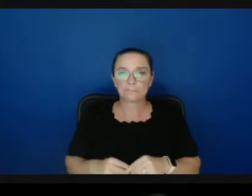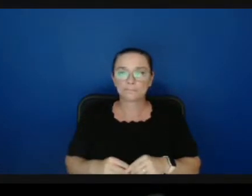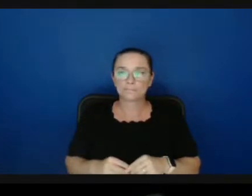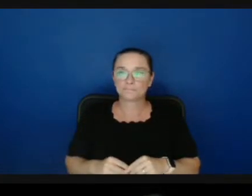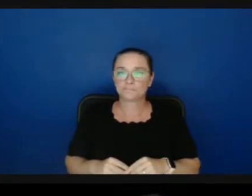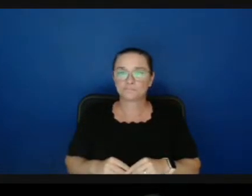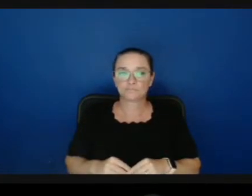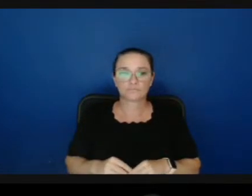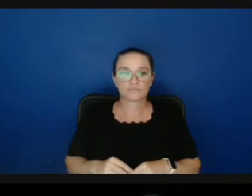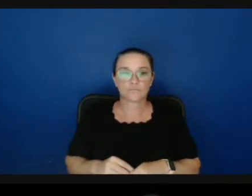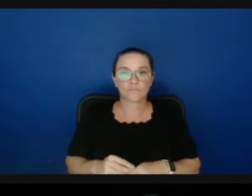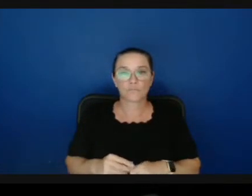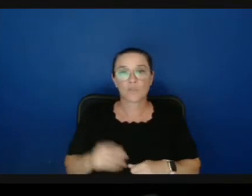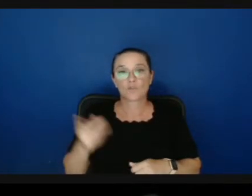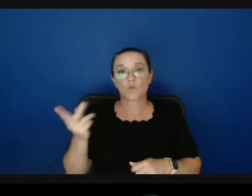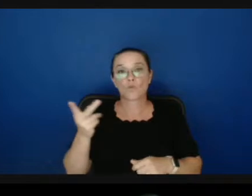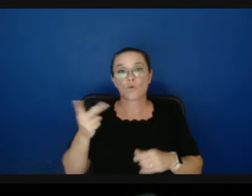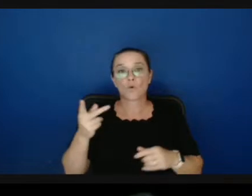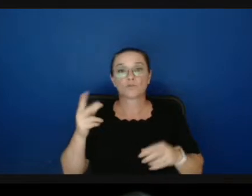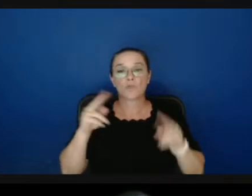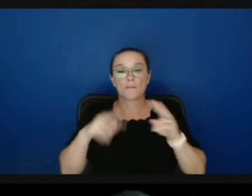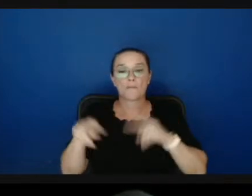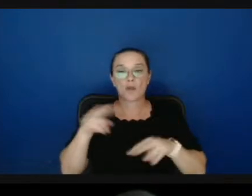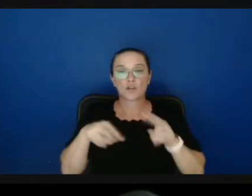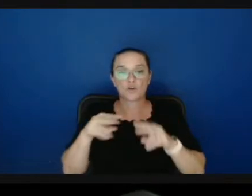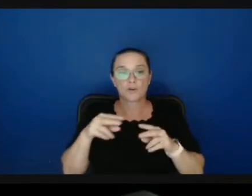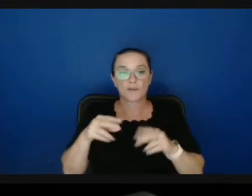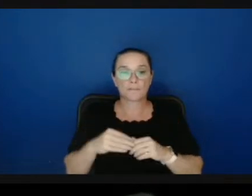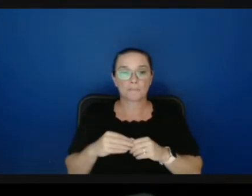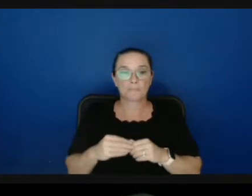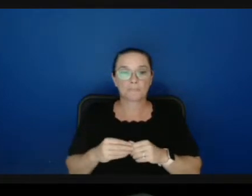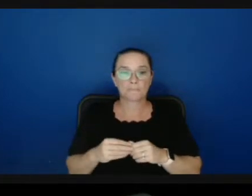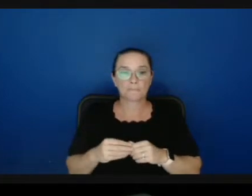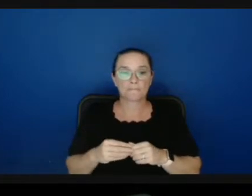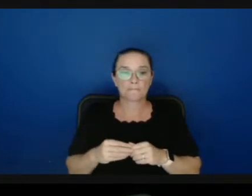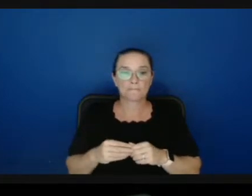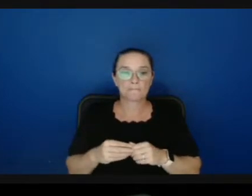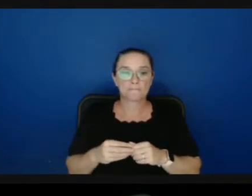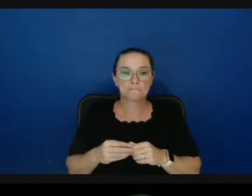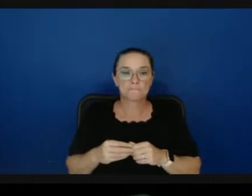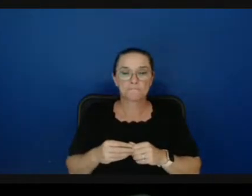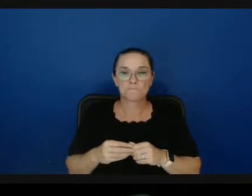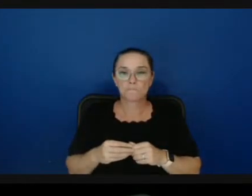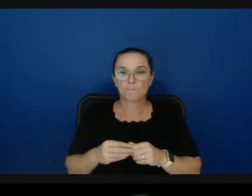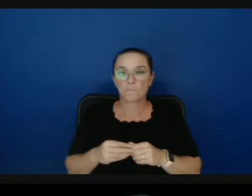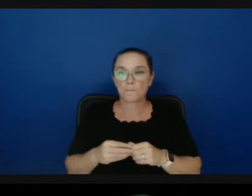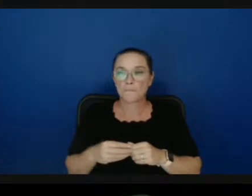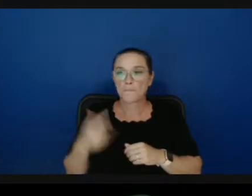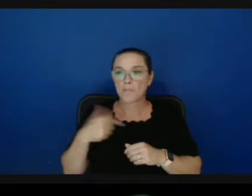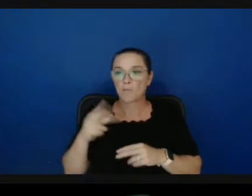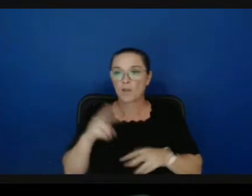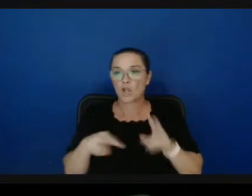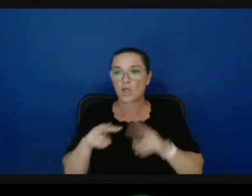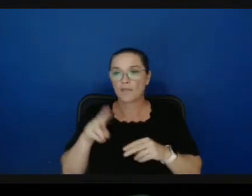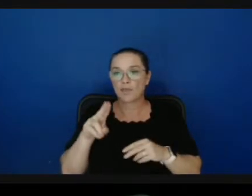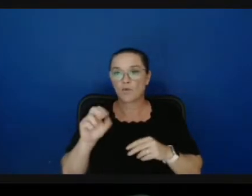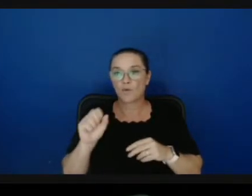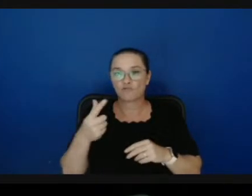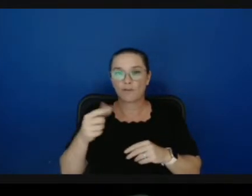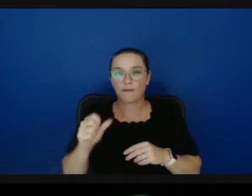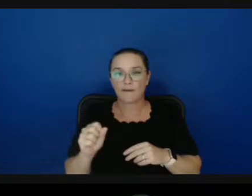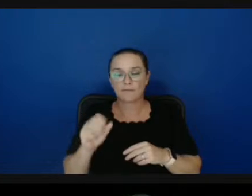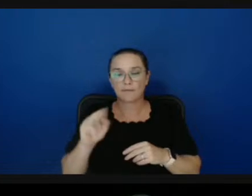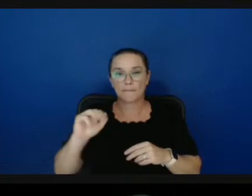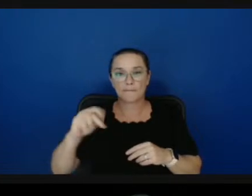So those are the monitoring signals there. I think we can get into GPS a little bit more, but we'll do that using this USGS map today. So all